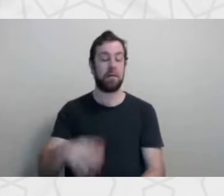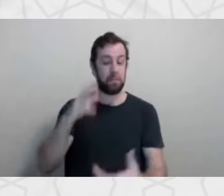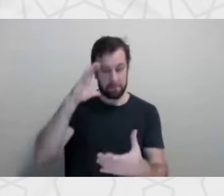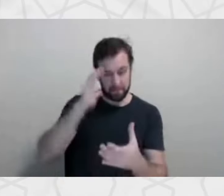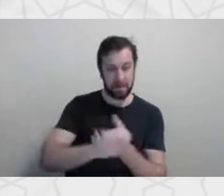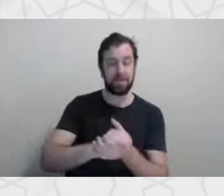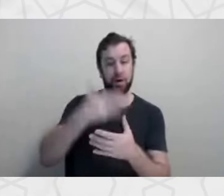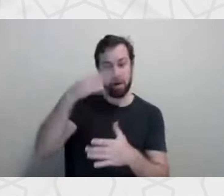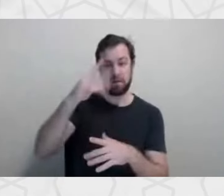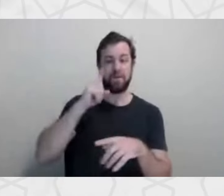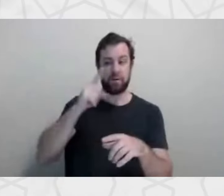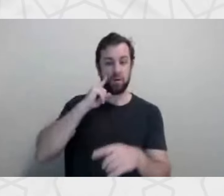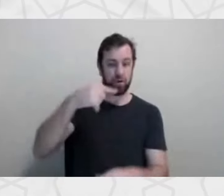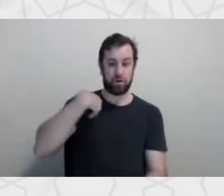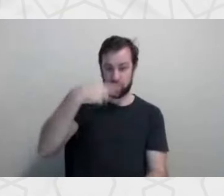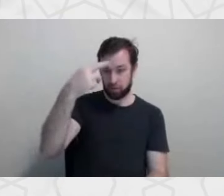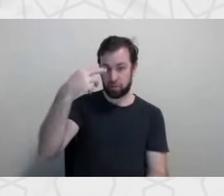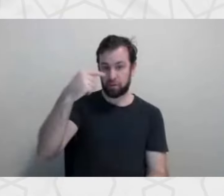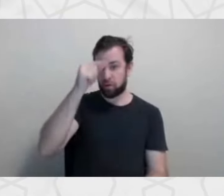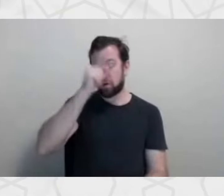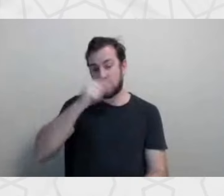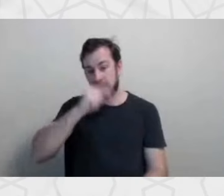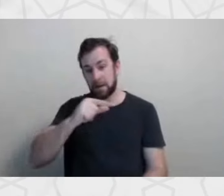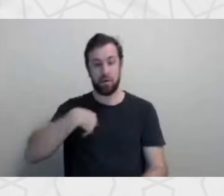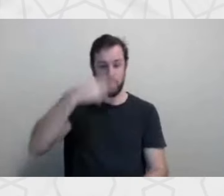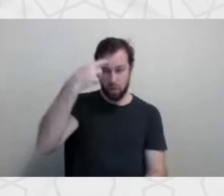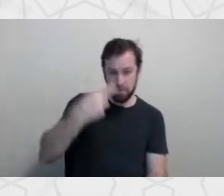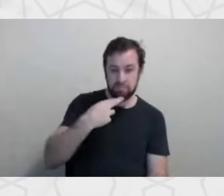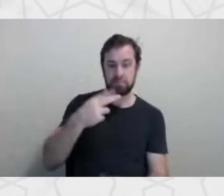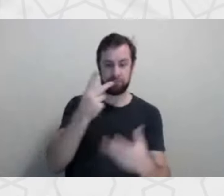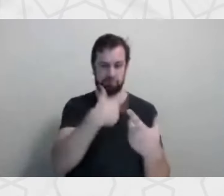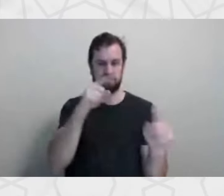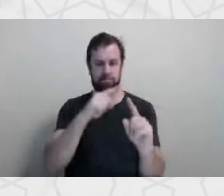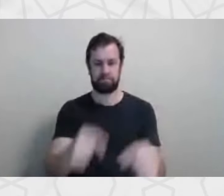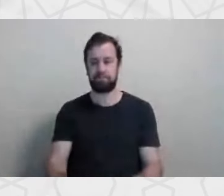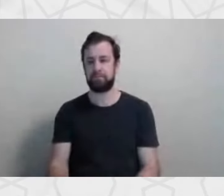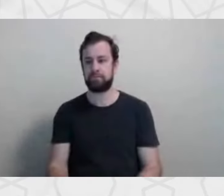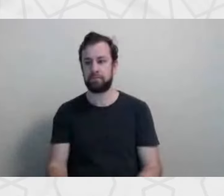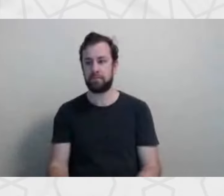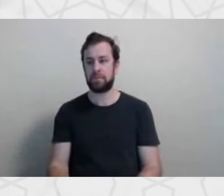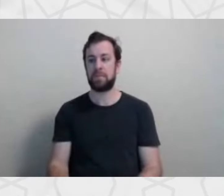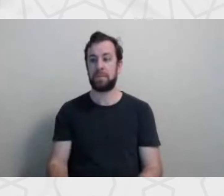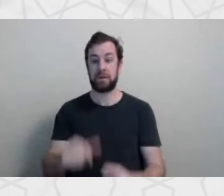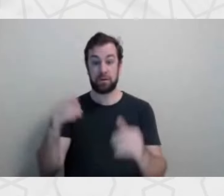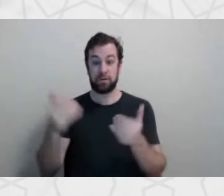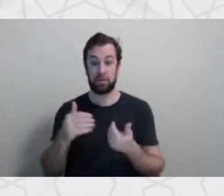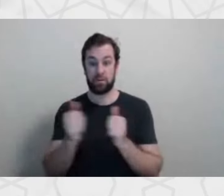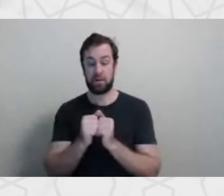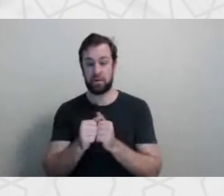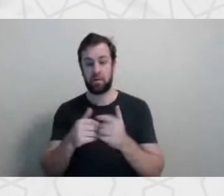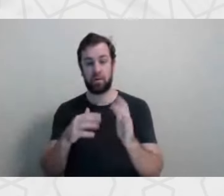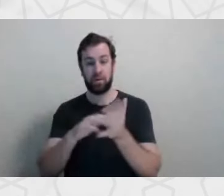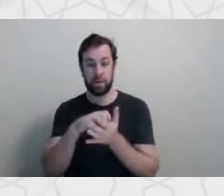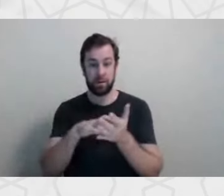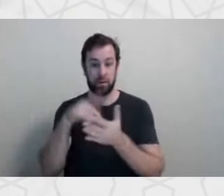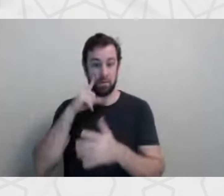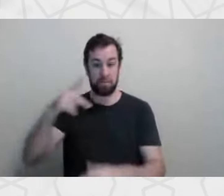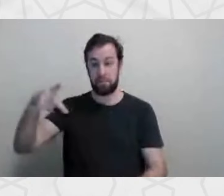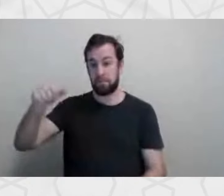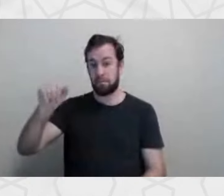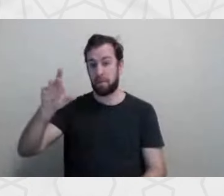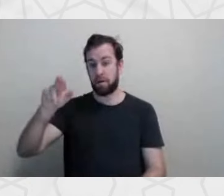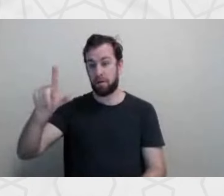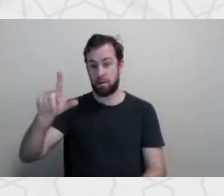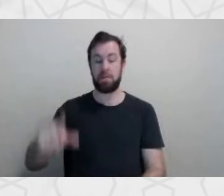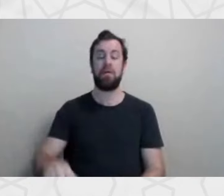And as the message spread with the introduction of weakness with Paul, who opened up the door